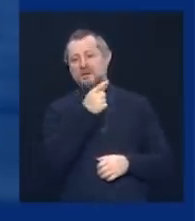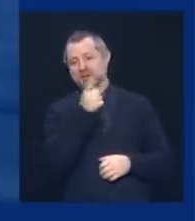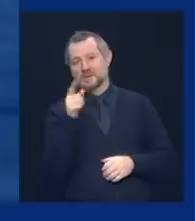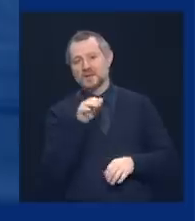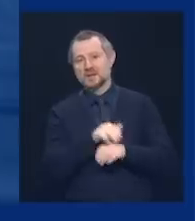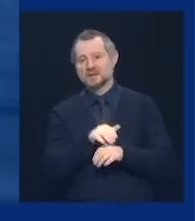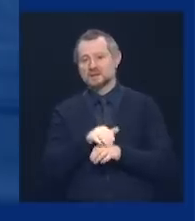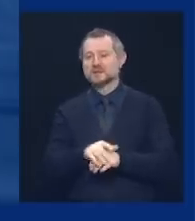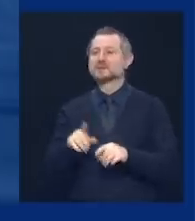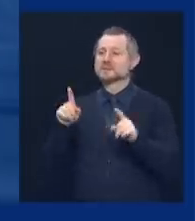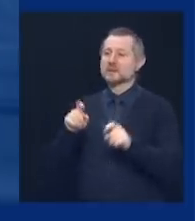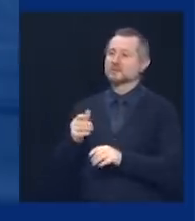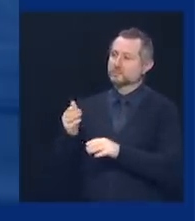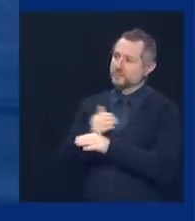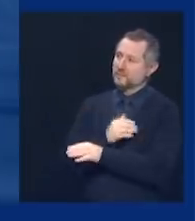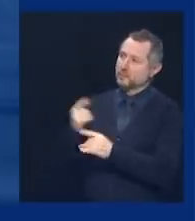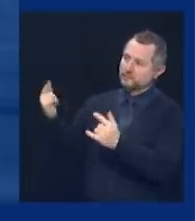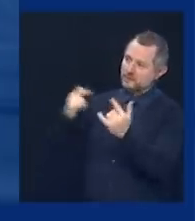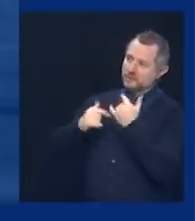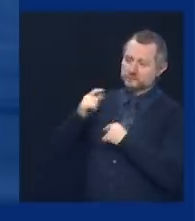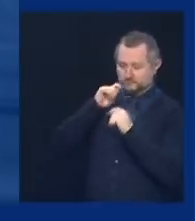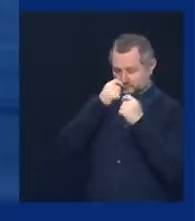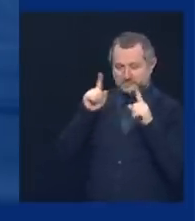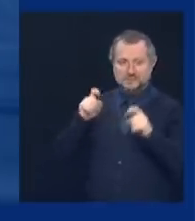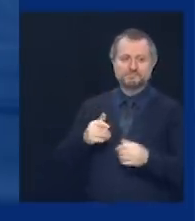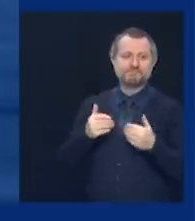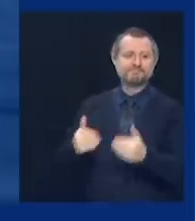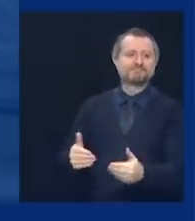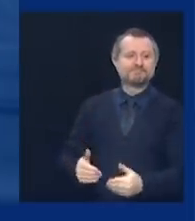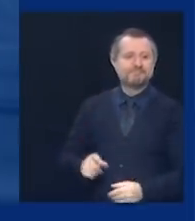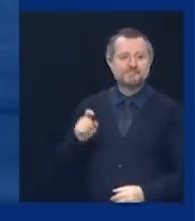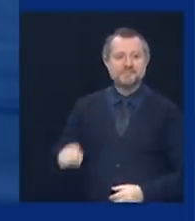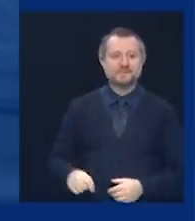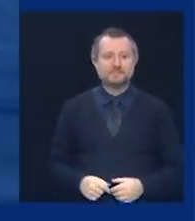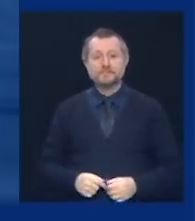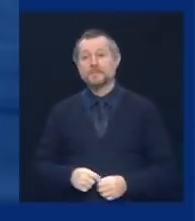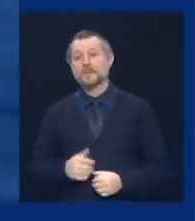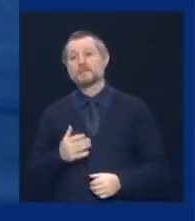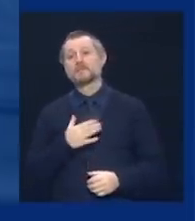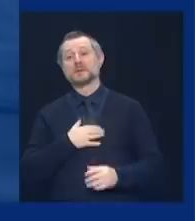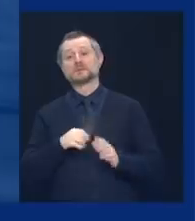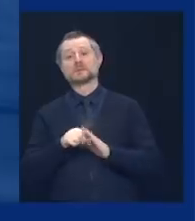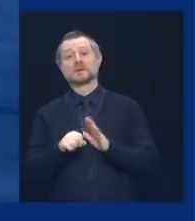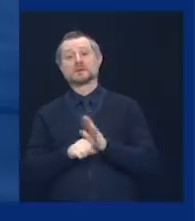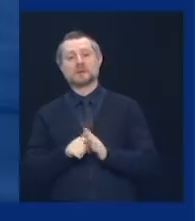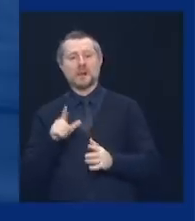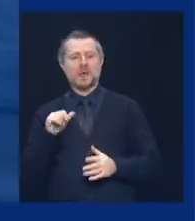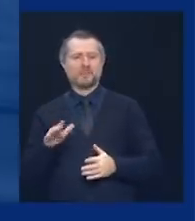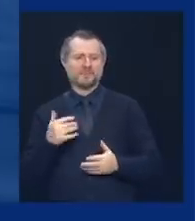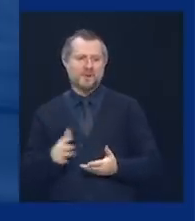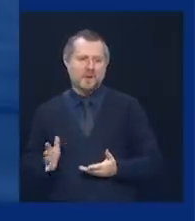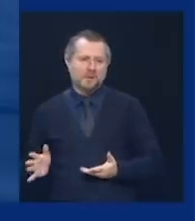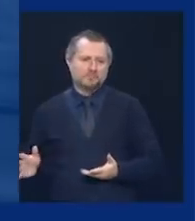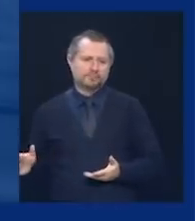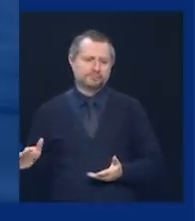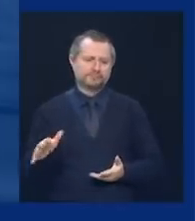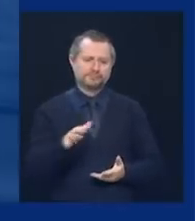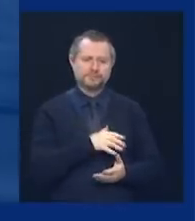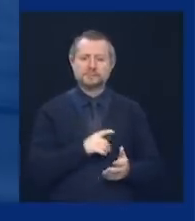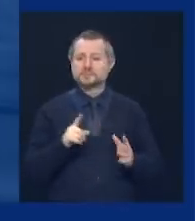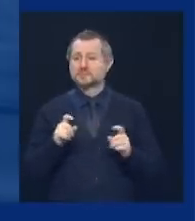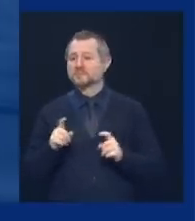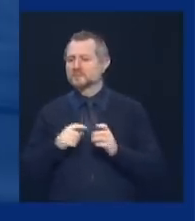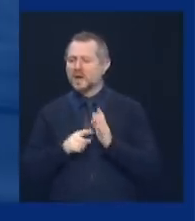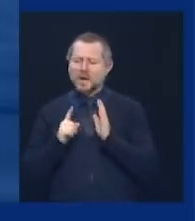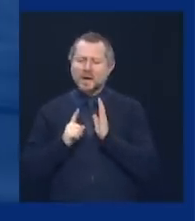in the United States. State lab is doing specimens from across the state. We're looking to find out if it's here, where